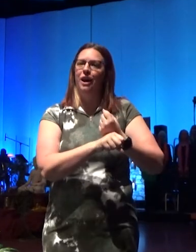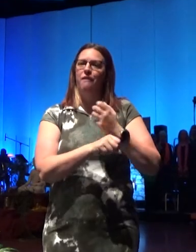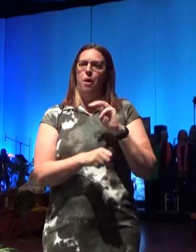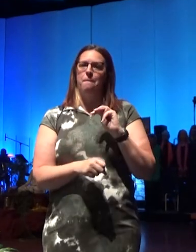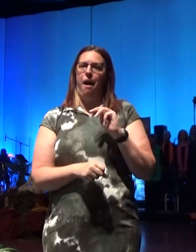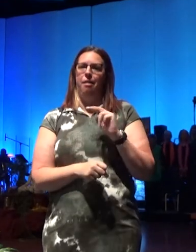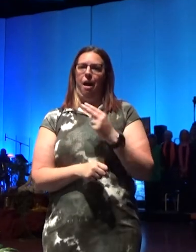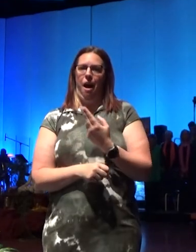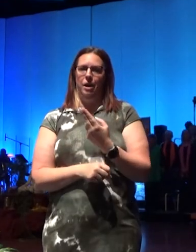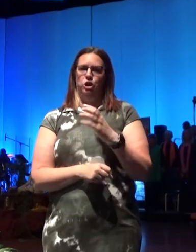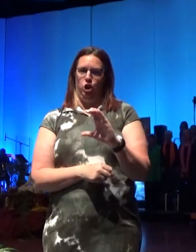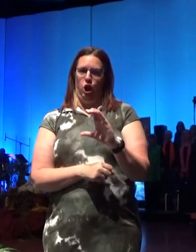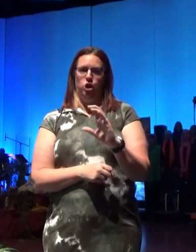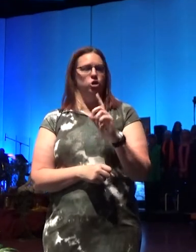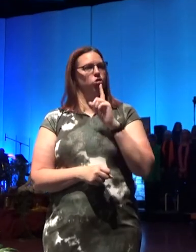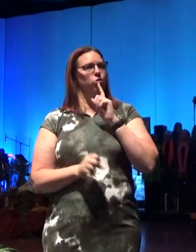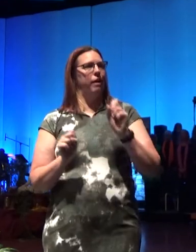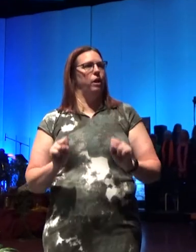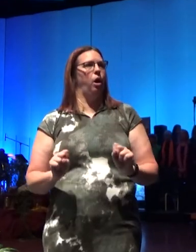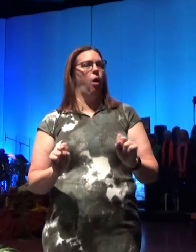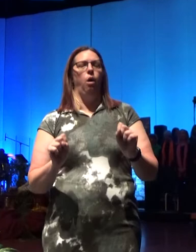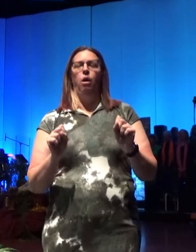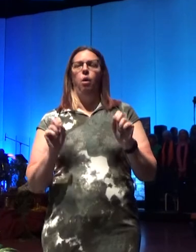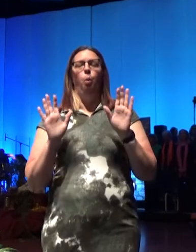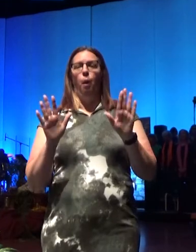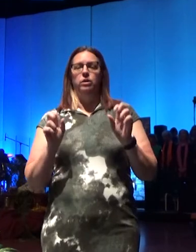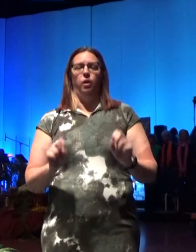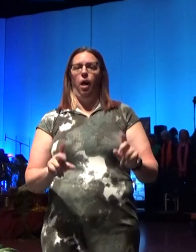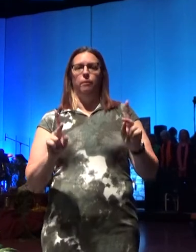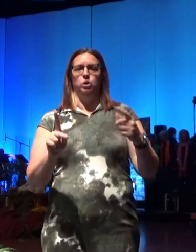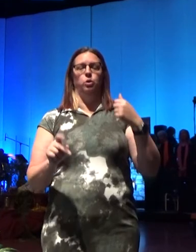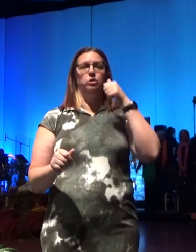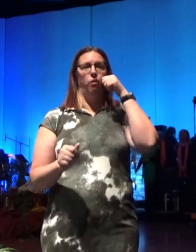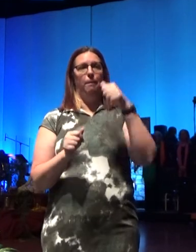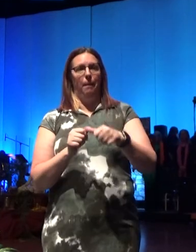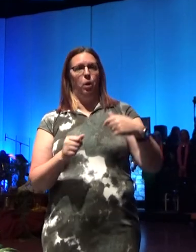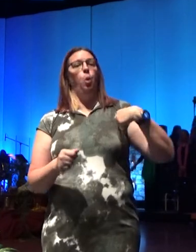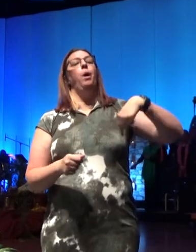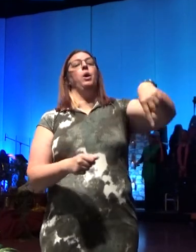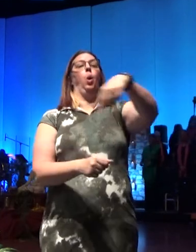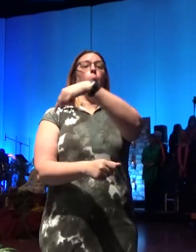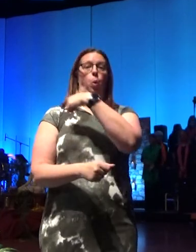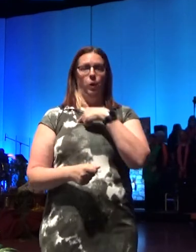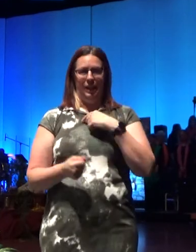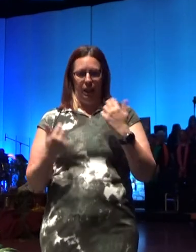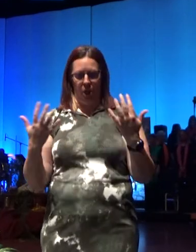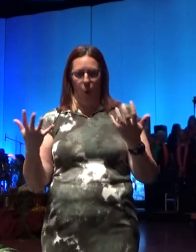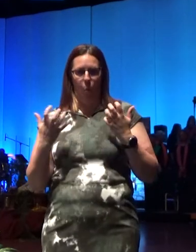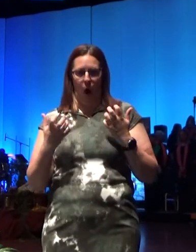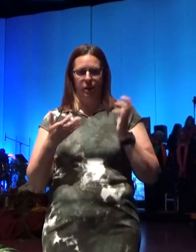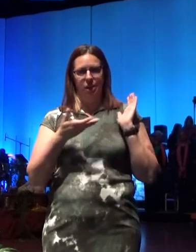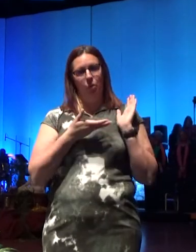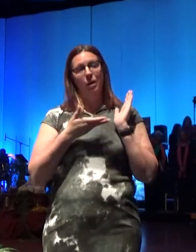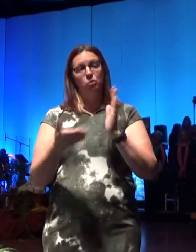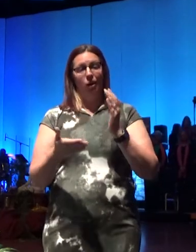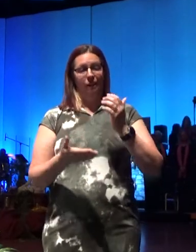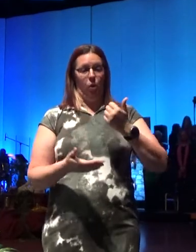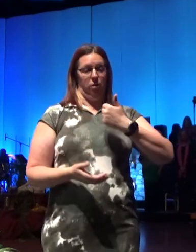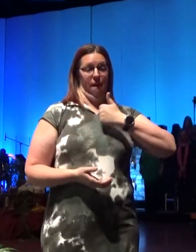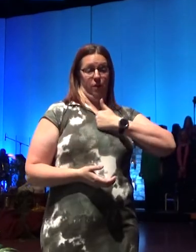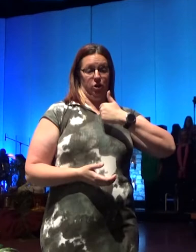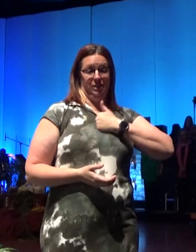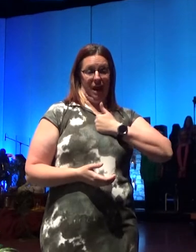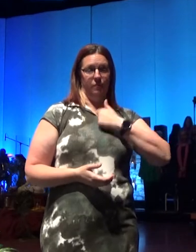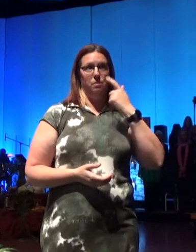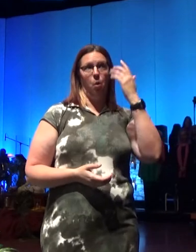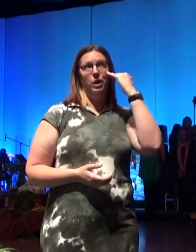to remember what it is that we want as spiritual community, to bring forth the best within ourselves and to know there's a divine power guiding our